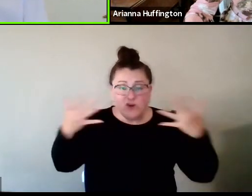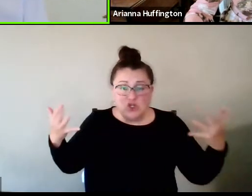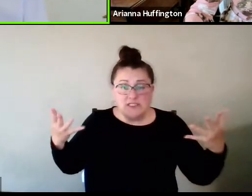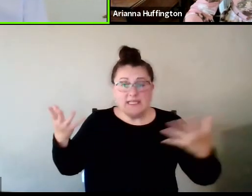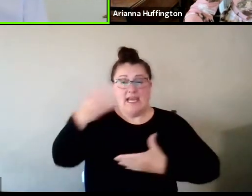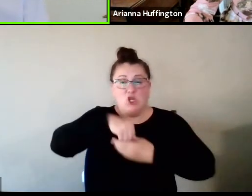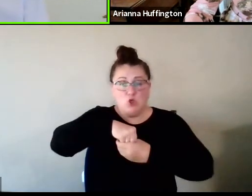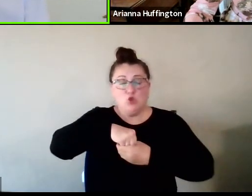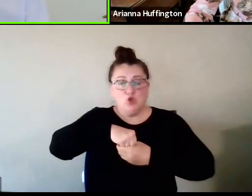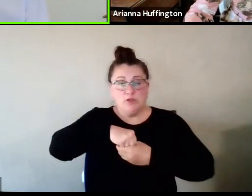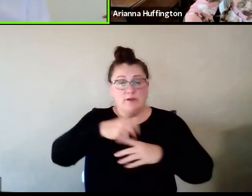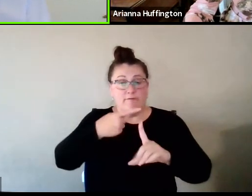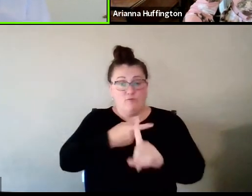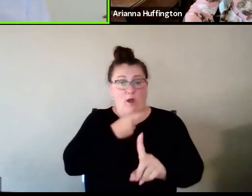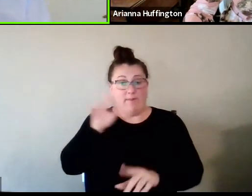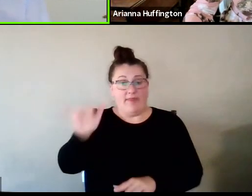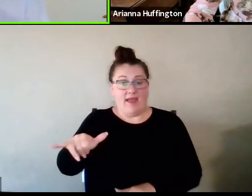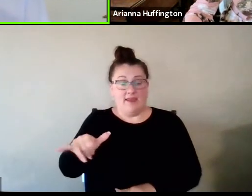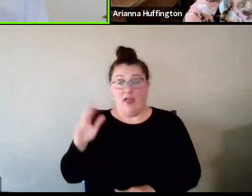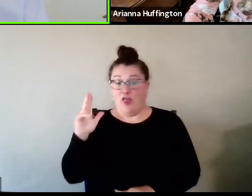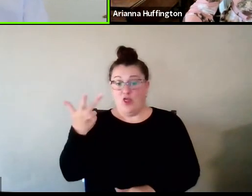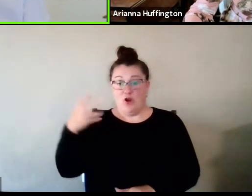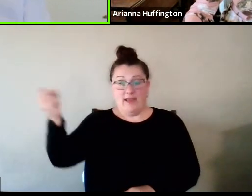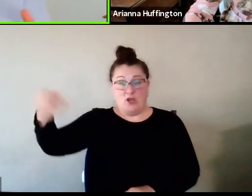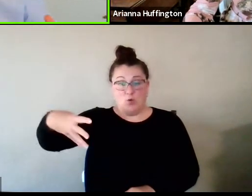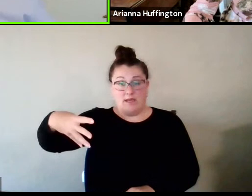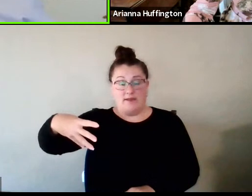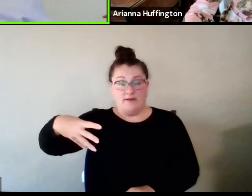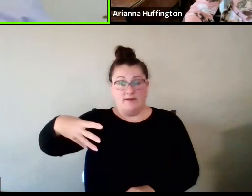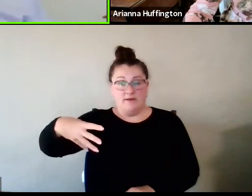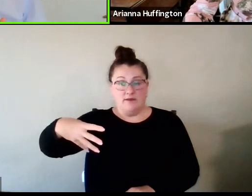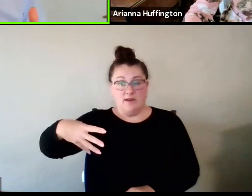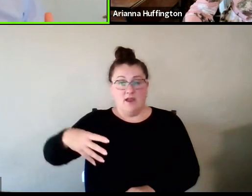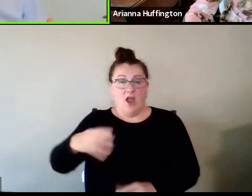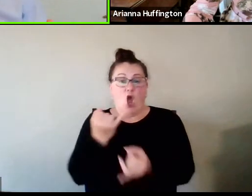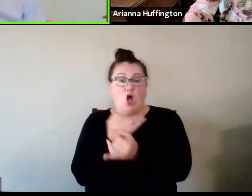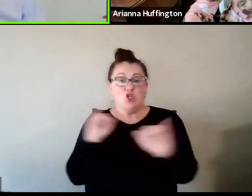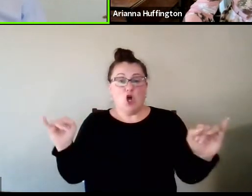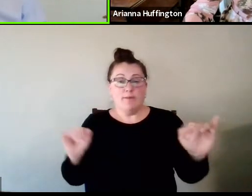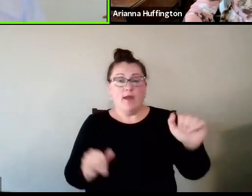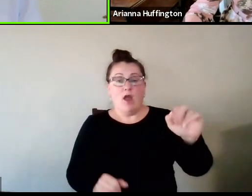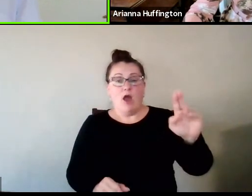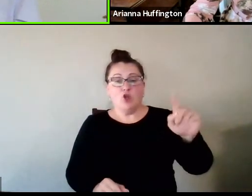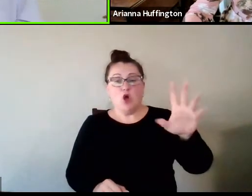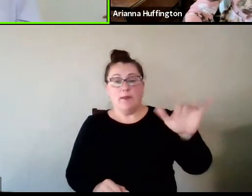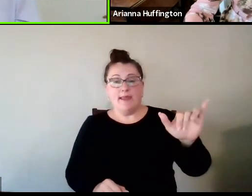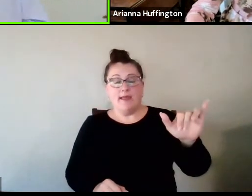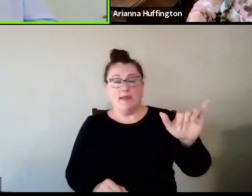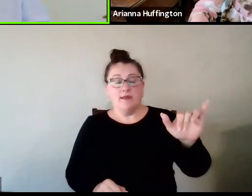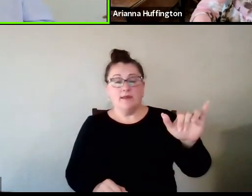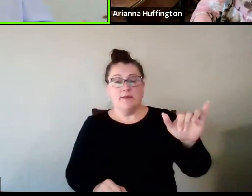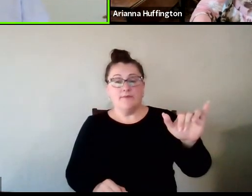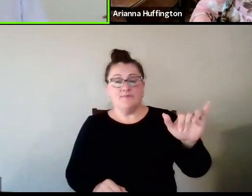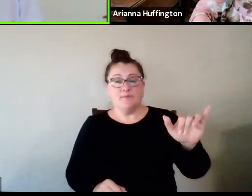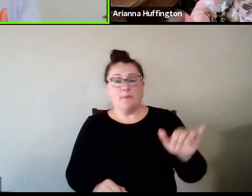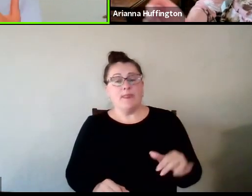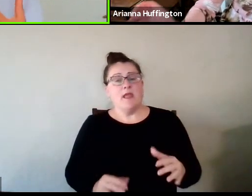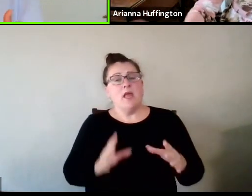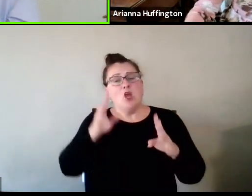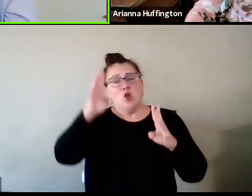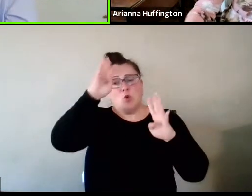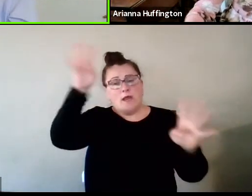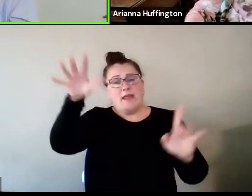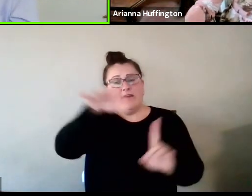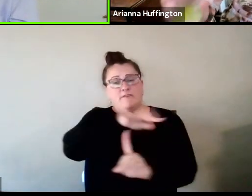into play. The third ingredient is about autonomy. Creating an environment where, as an individual working at a